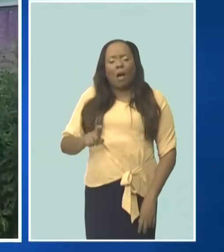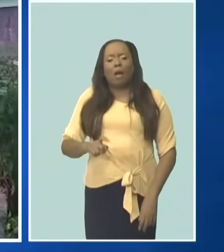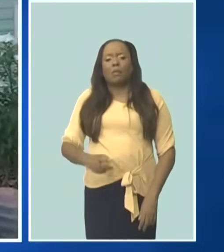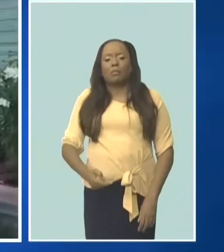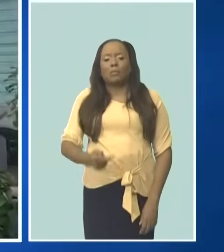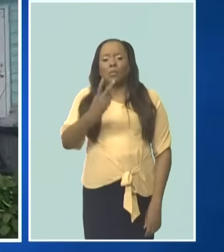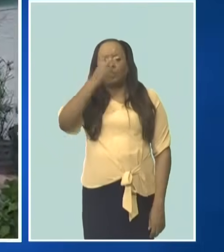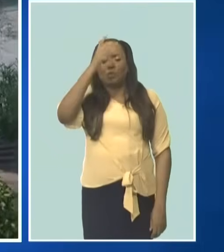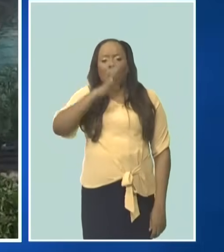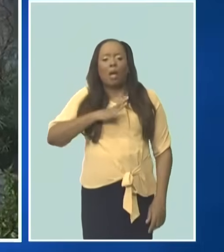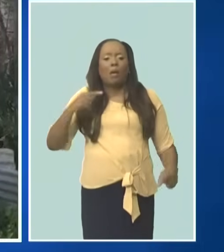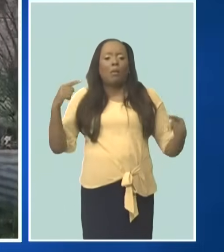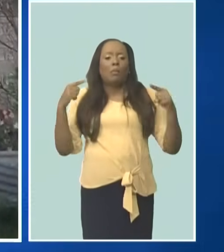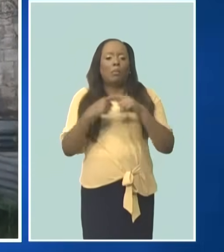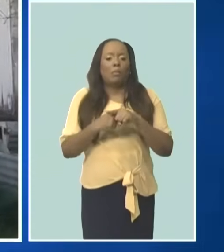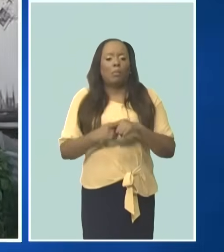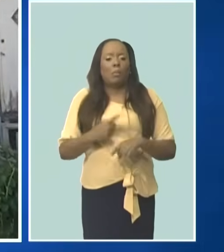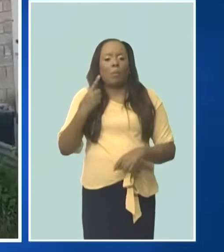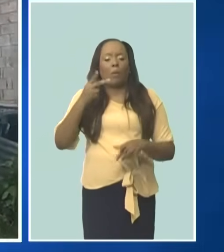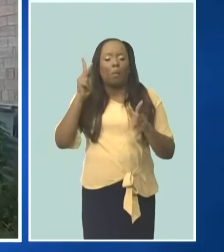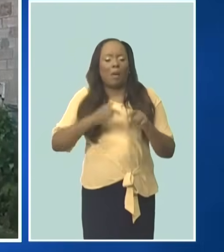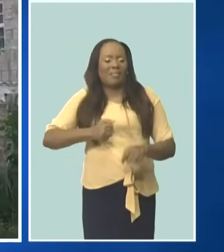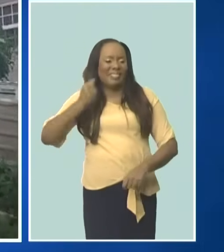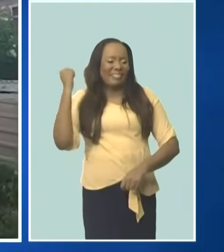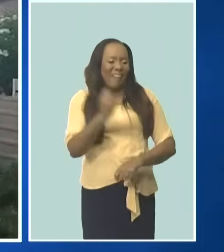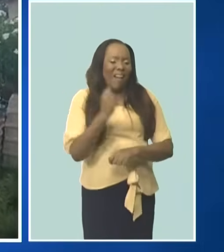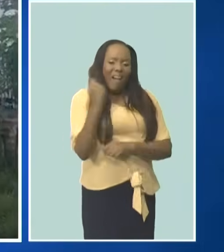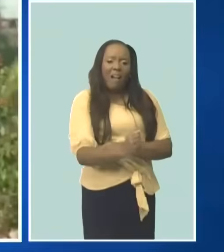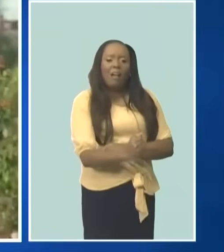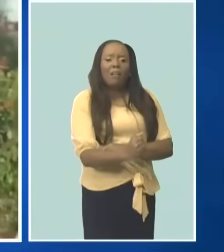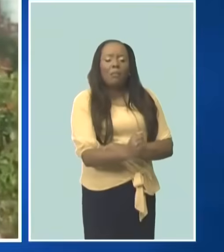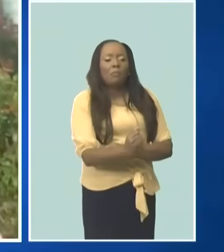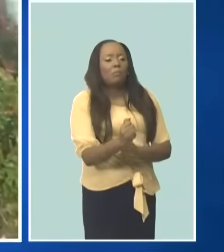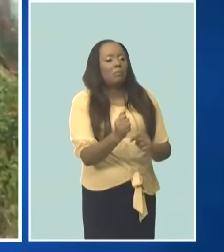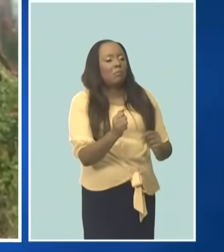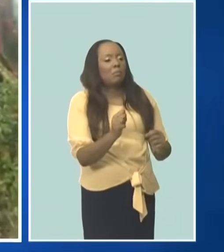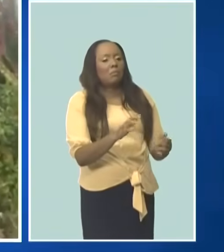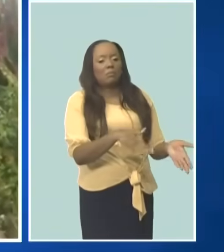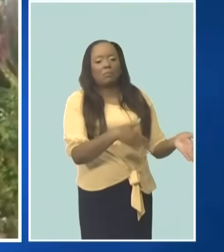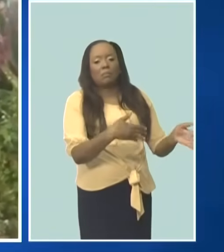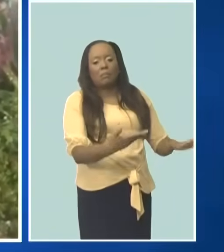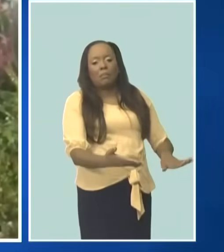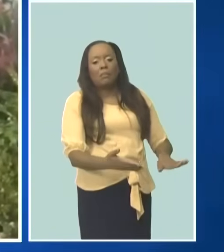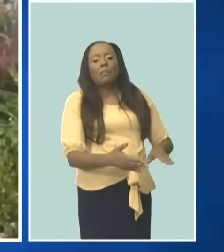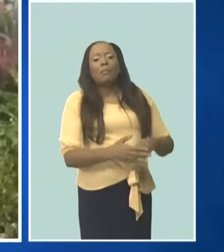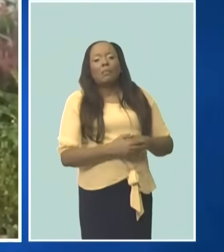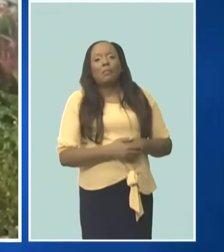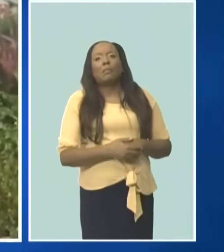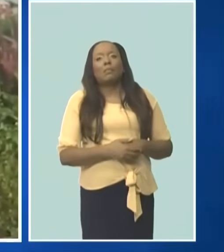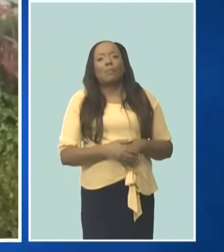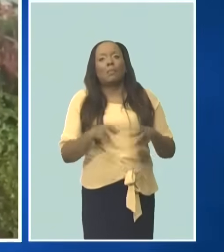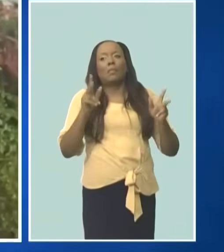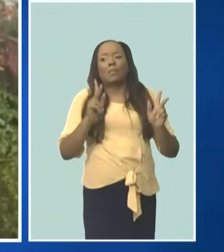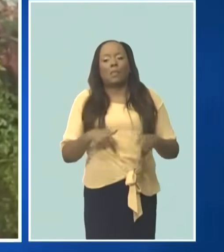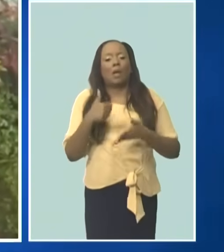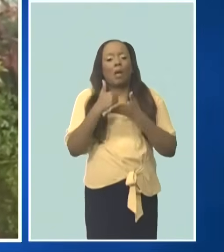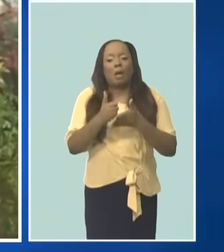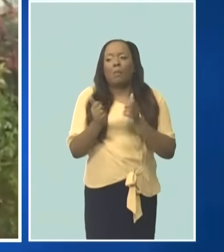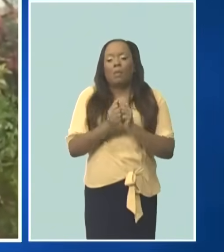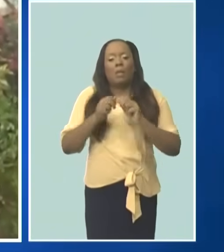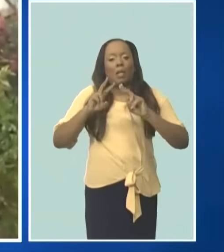dispute involving the two men, which resulted in one receiving fatal stab wounds. A person of interest is assisting police with